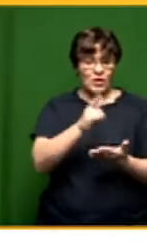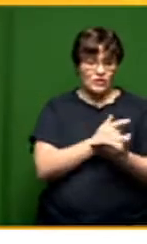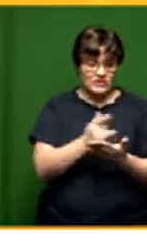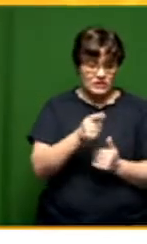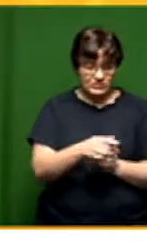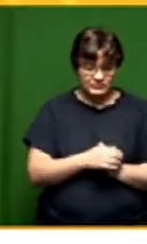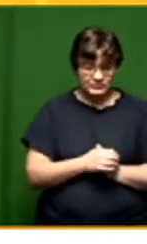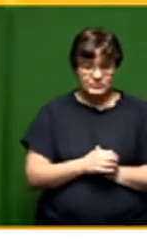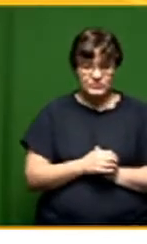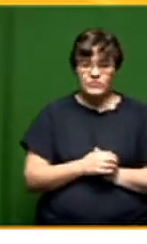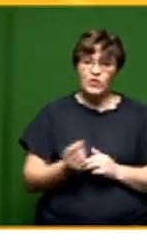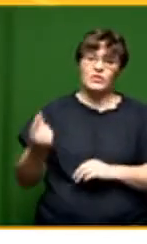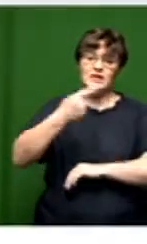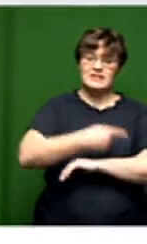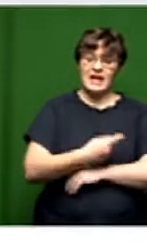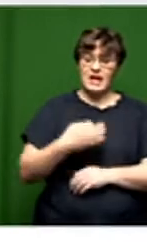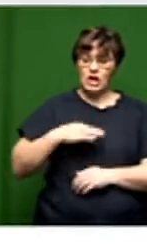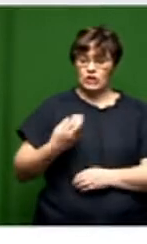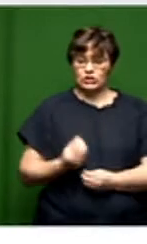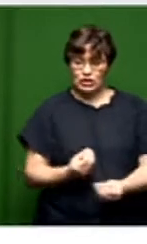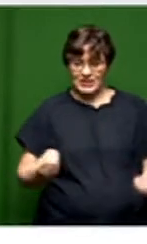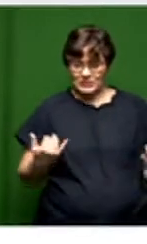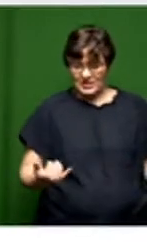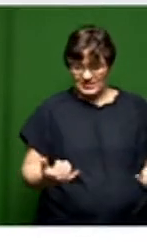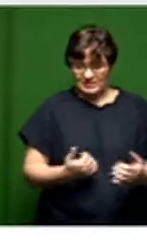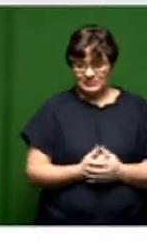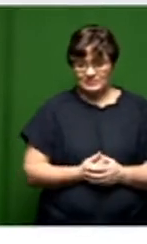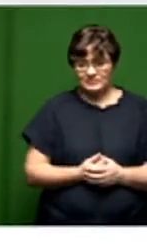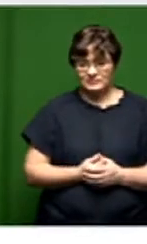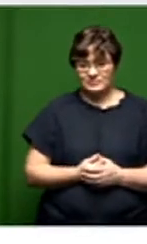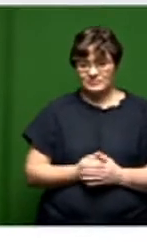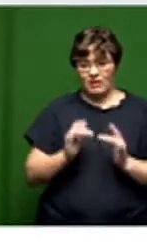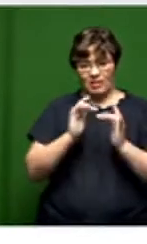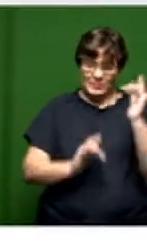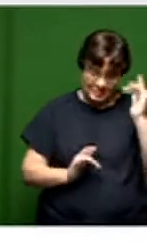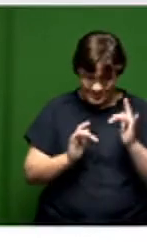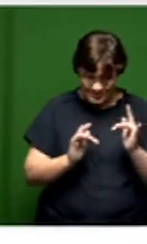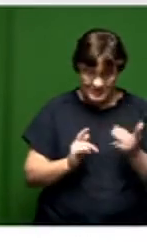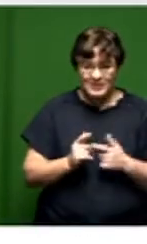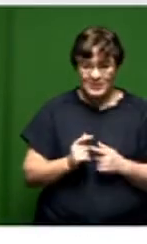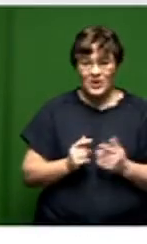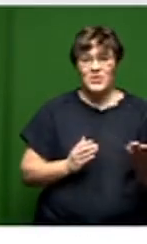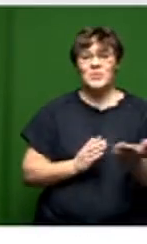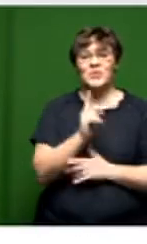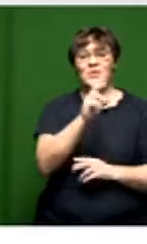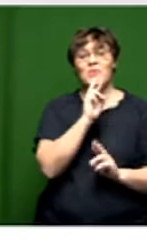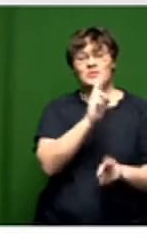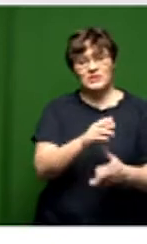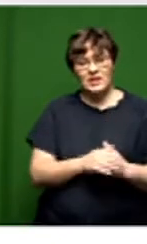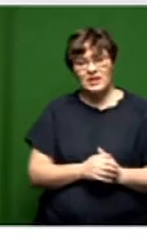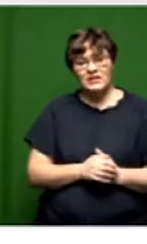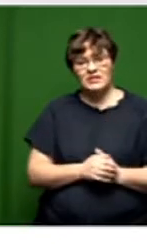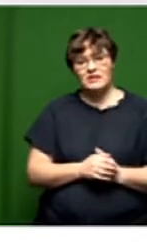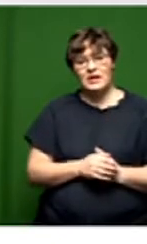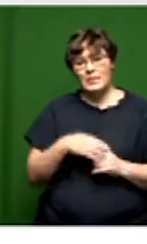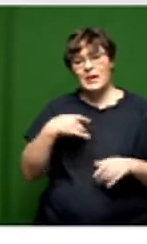conversation on the Day of the Girl Child being observed today. Sarah, we just lost you there midway through your response. So if you